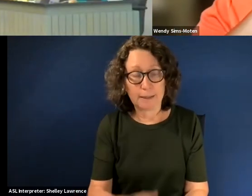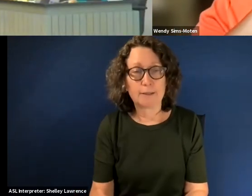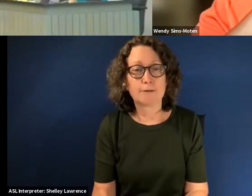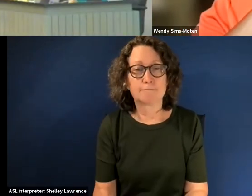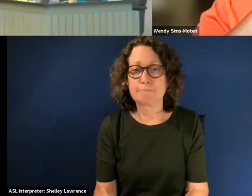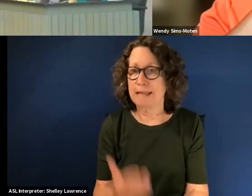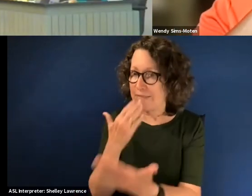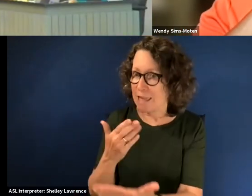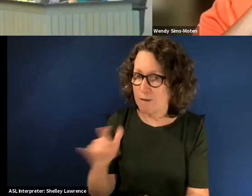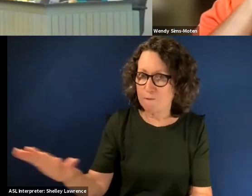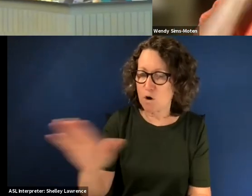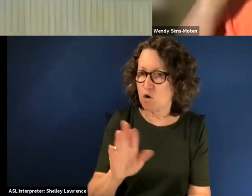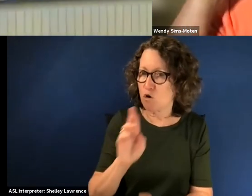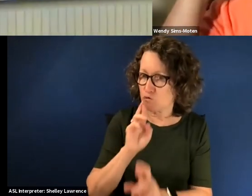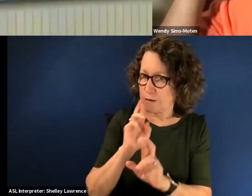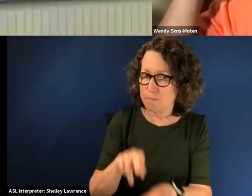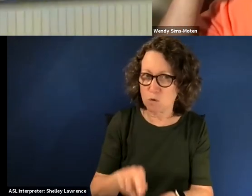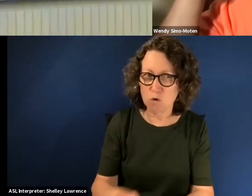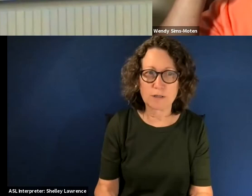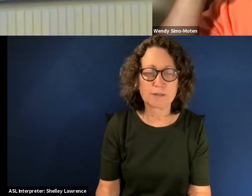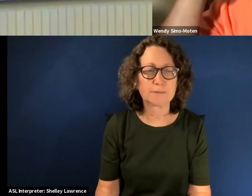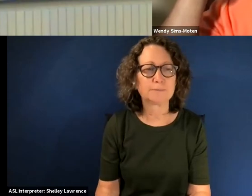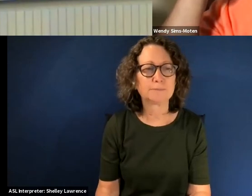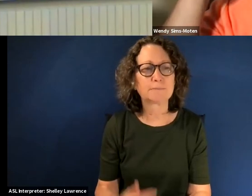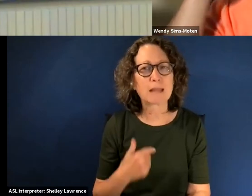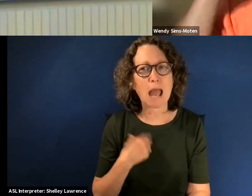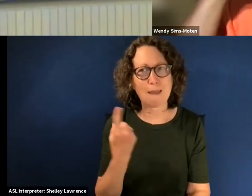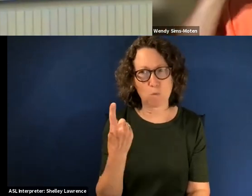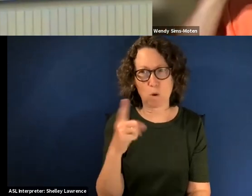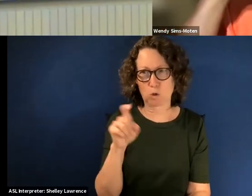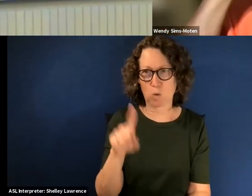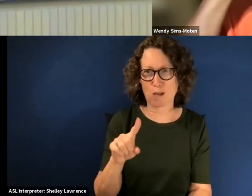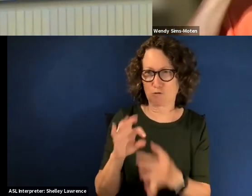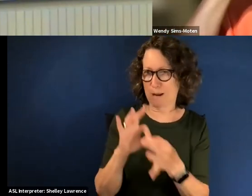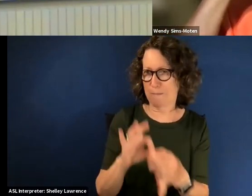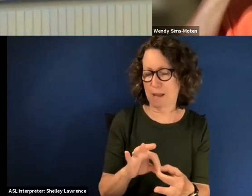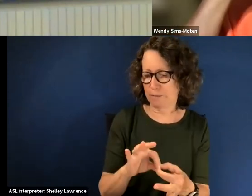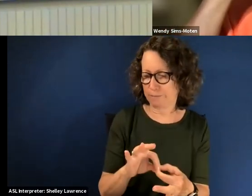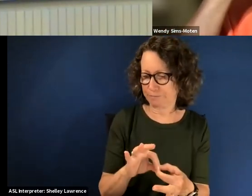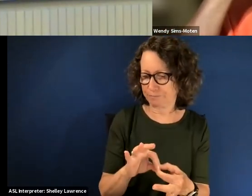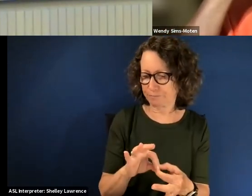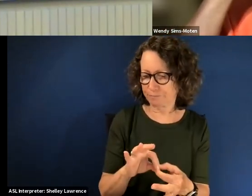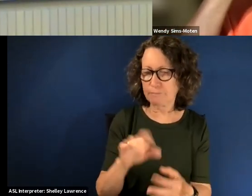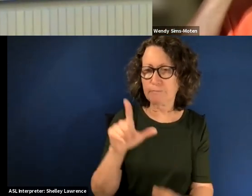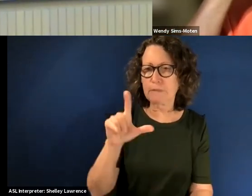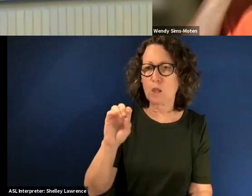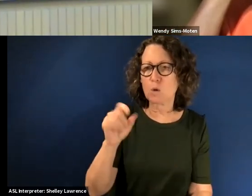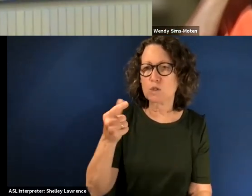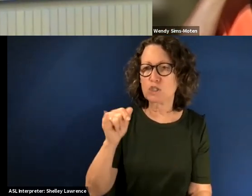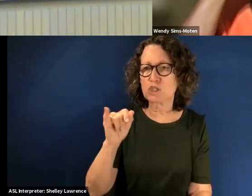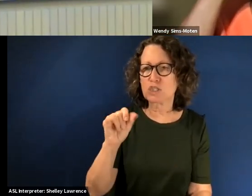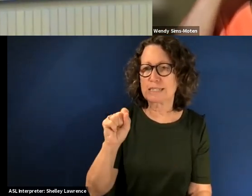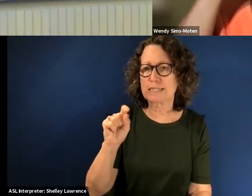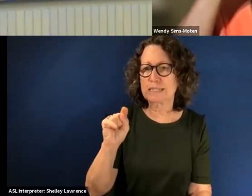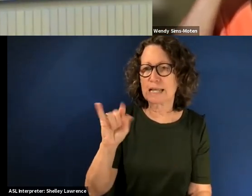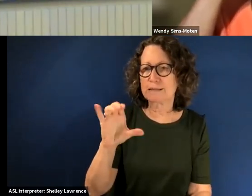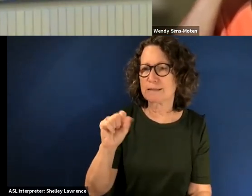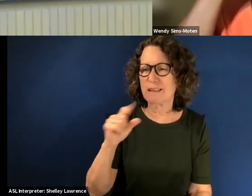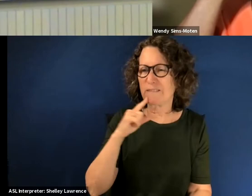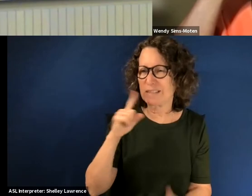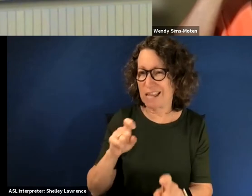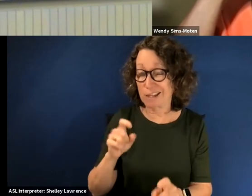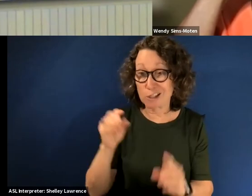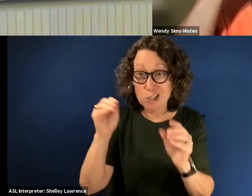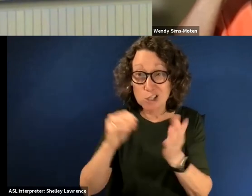Thank you for your report. I just had one question in regards to logistics of testing. So will students